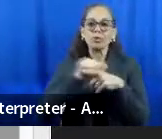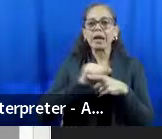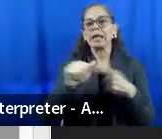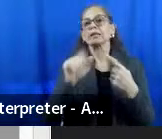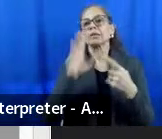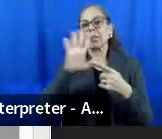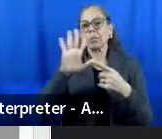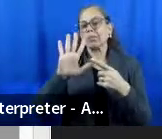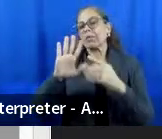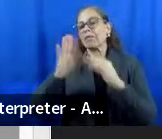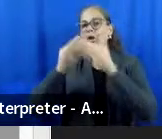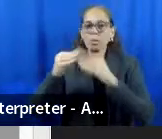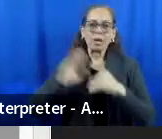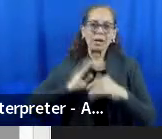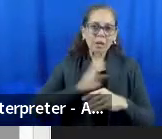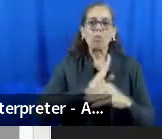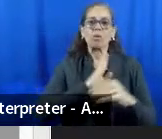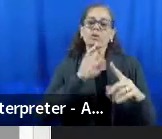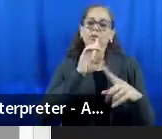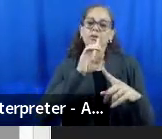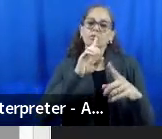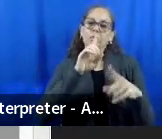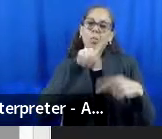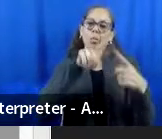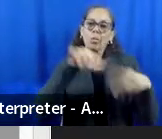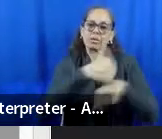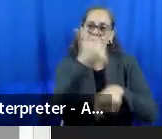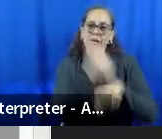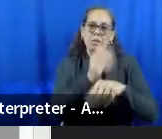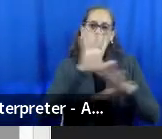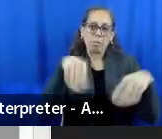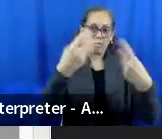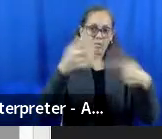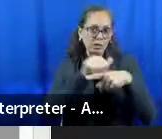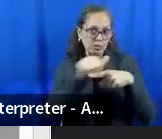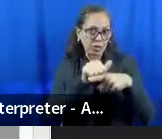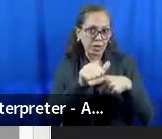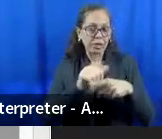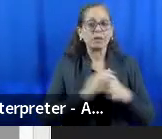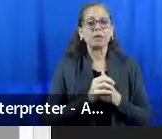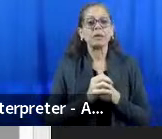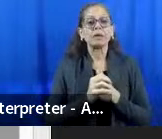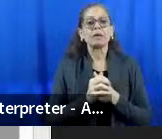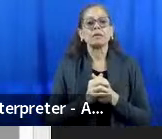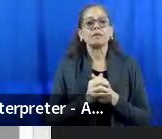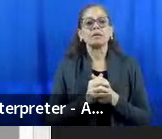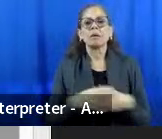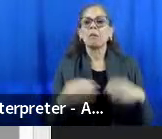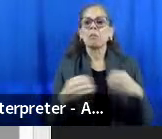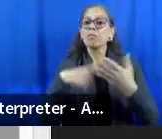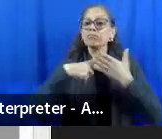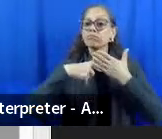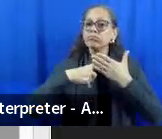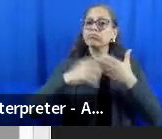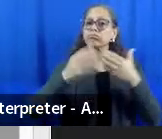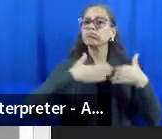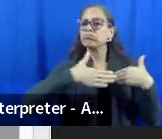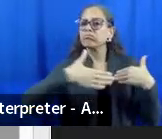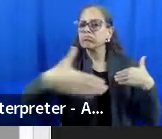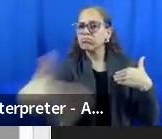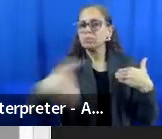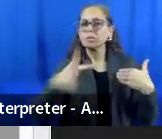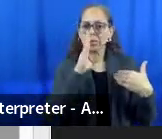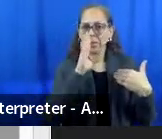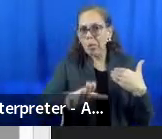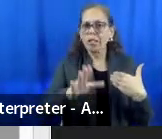public once the website is launched in April. And we also want to look forward to ongoing discussions about and feedback